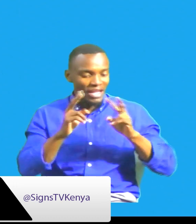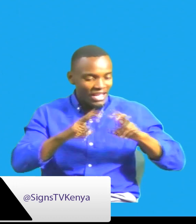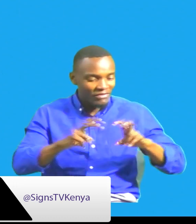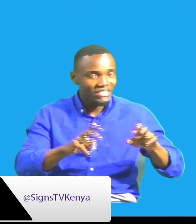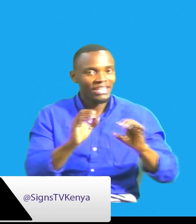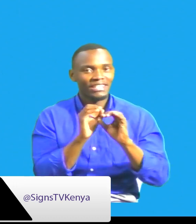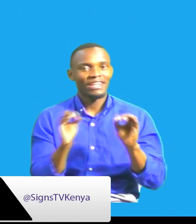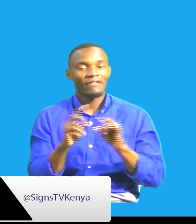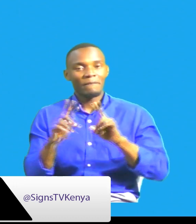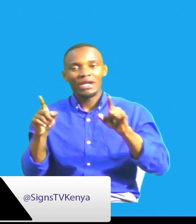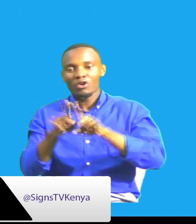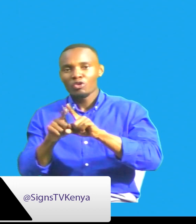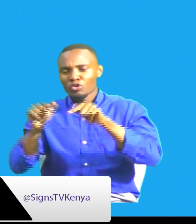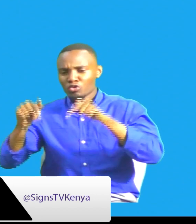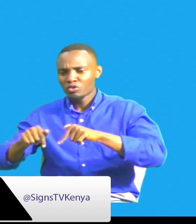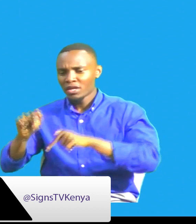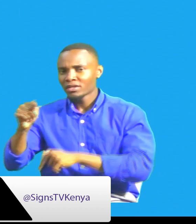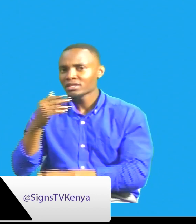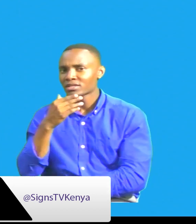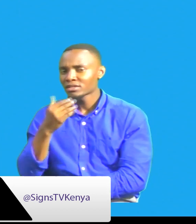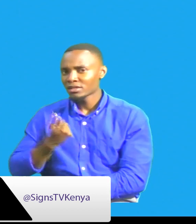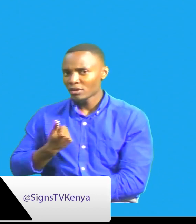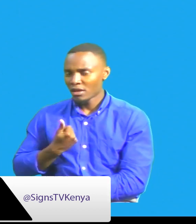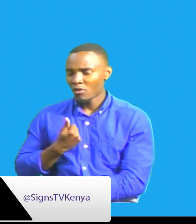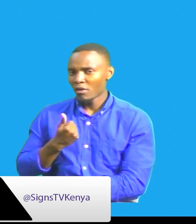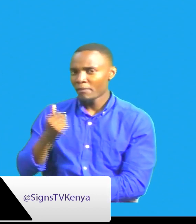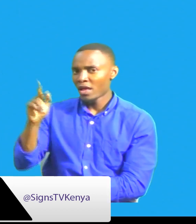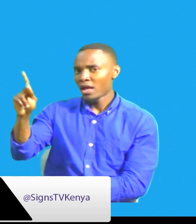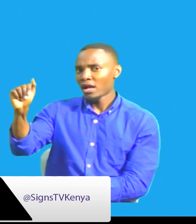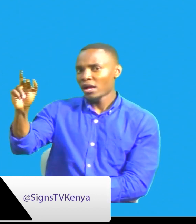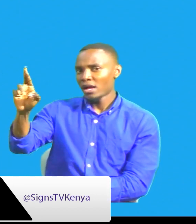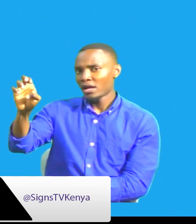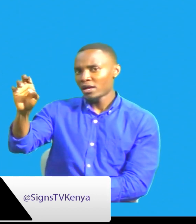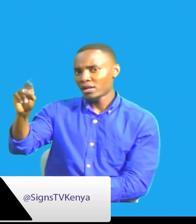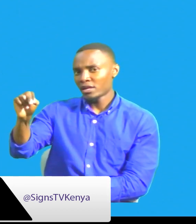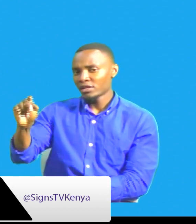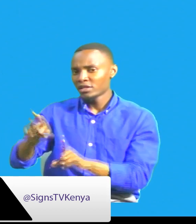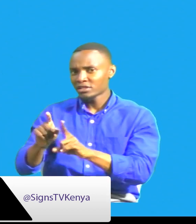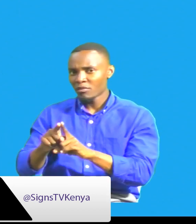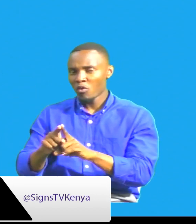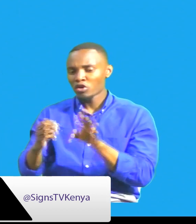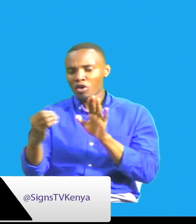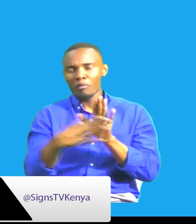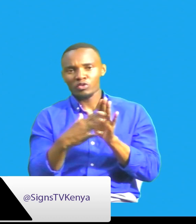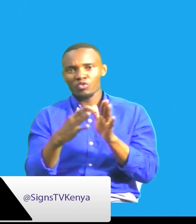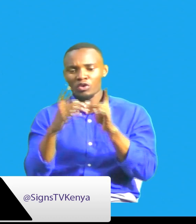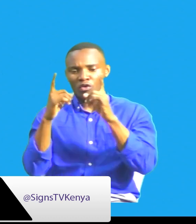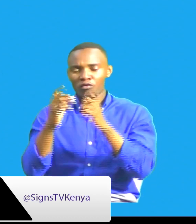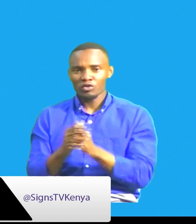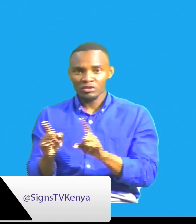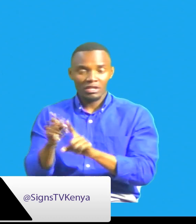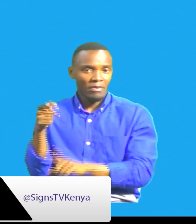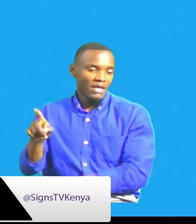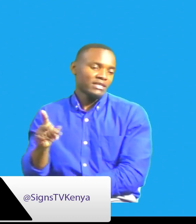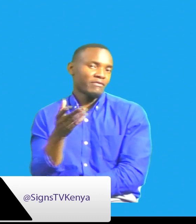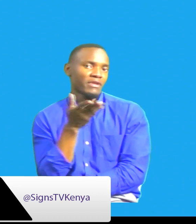But also earlier today Karen Nyamu also shared photos zenye alikuwa huko. Apparently she was also in the